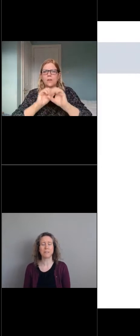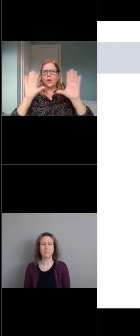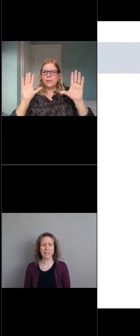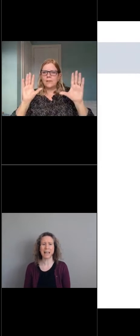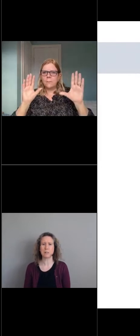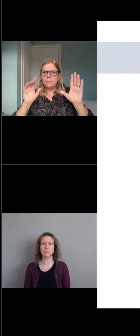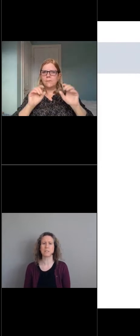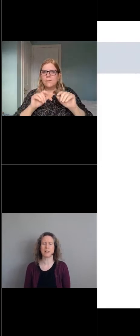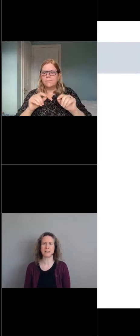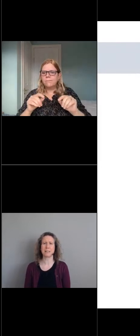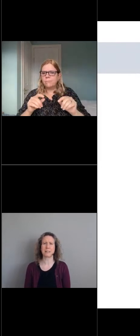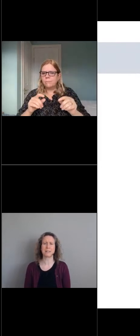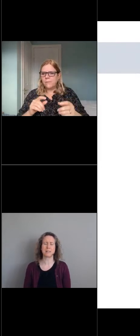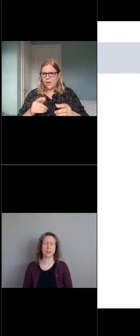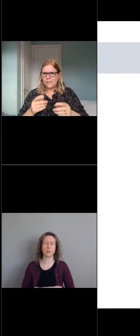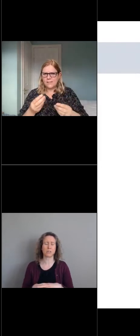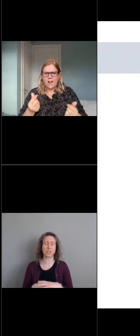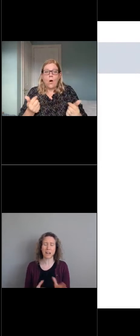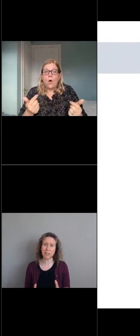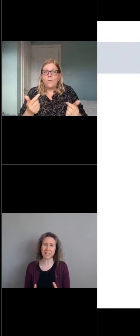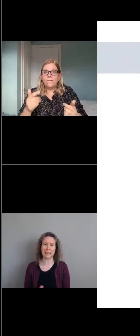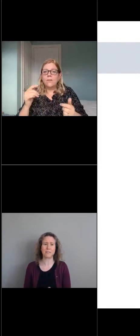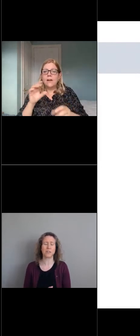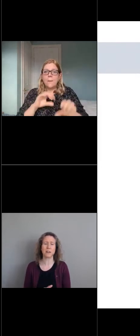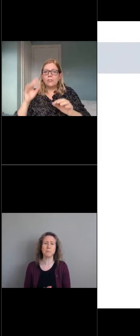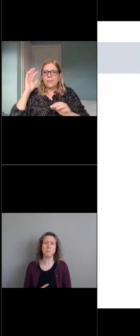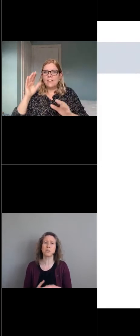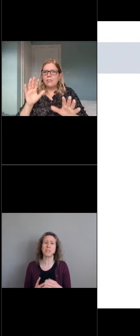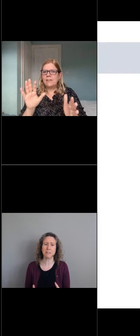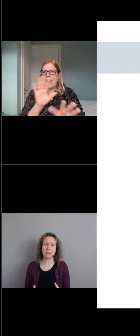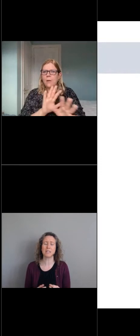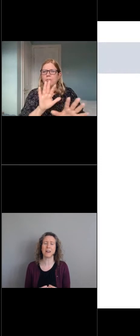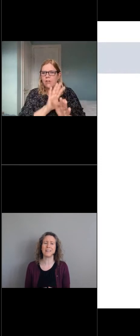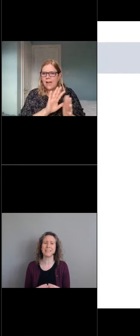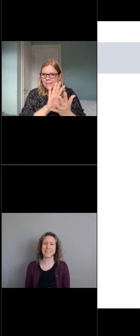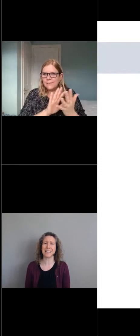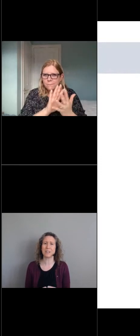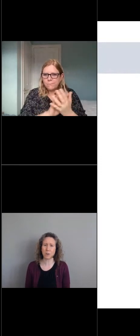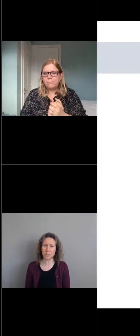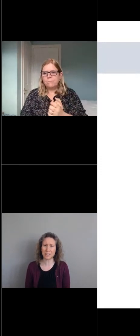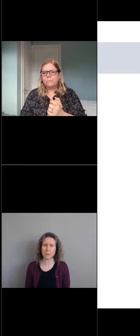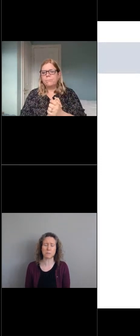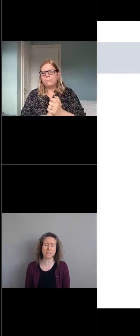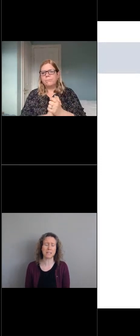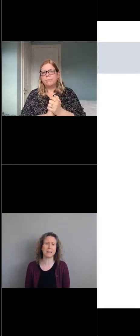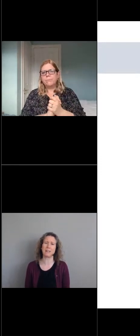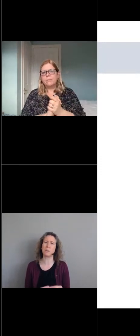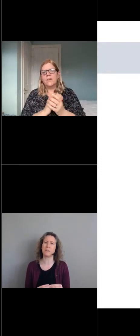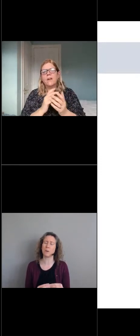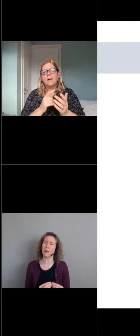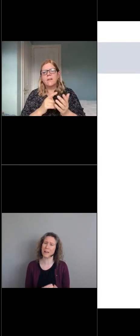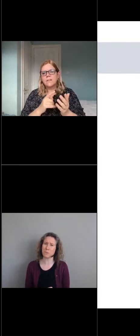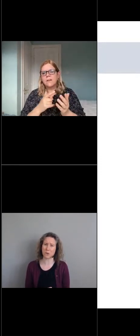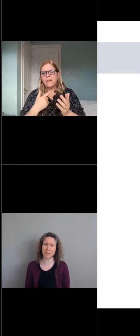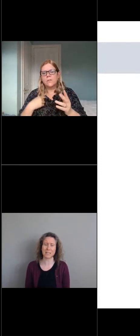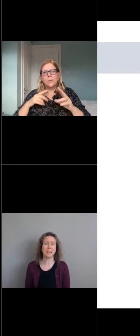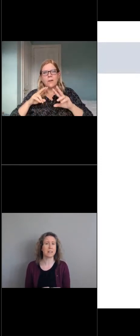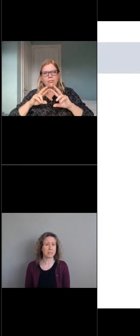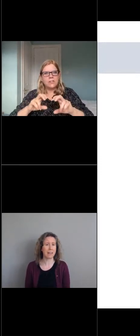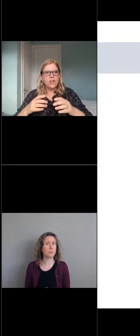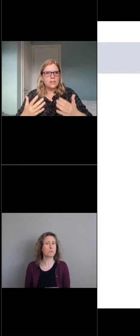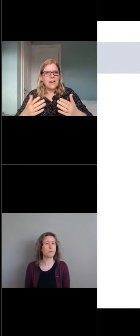people. It really helps scientists generically, for young people generically, to understand the concepts, particularly when they're quite